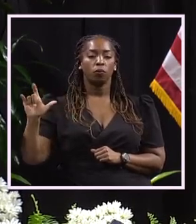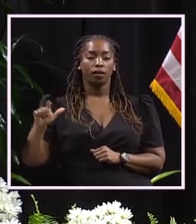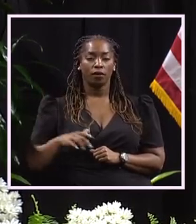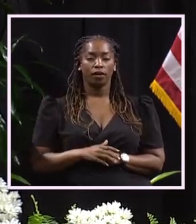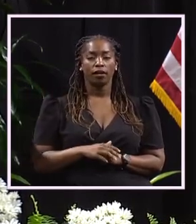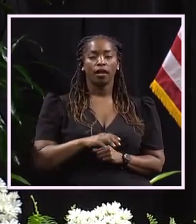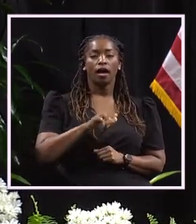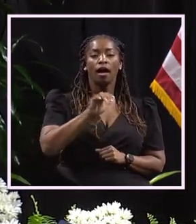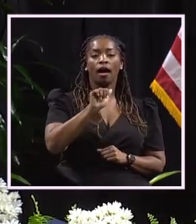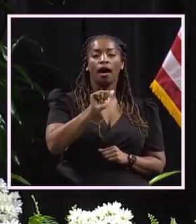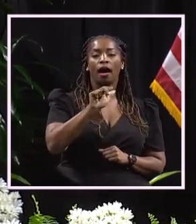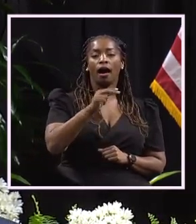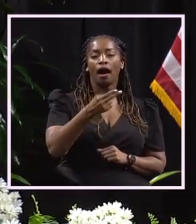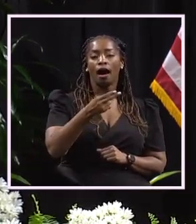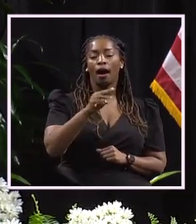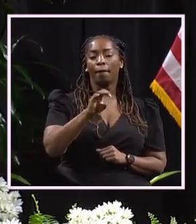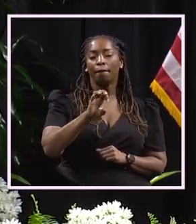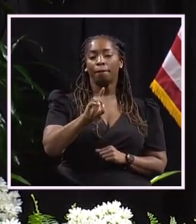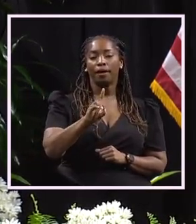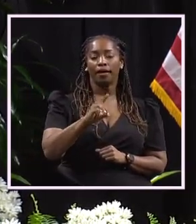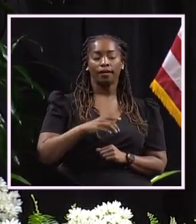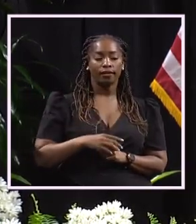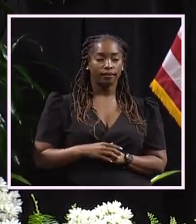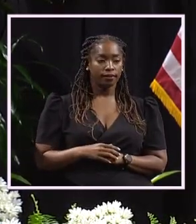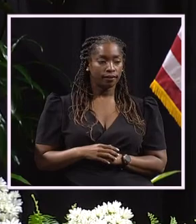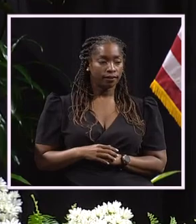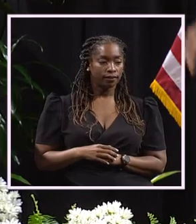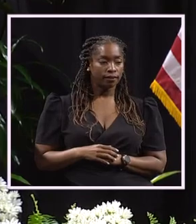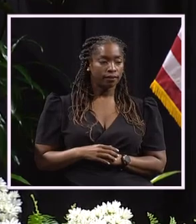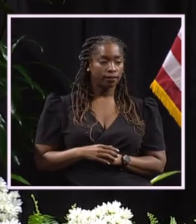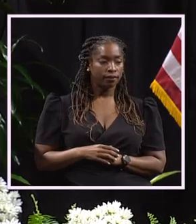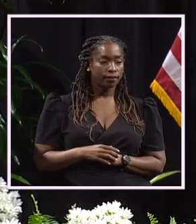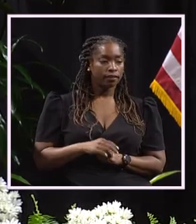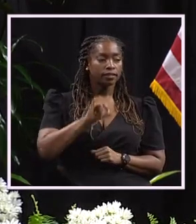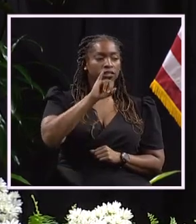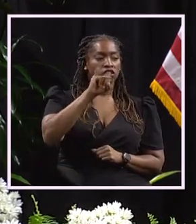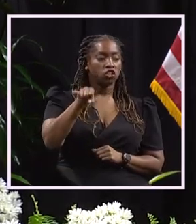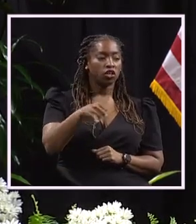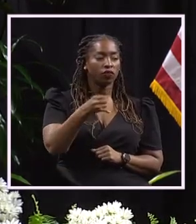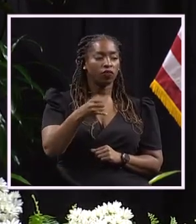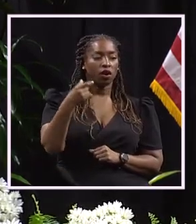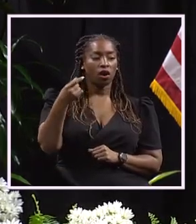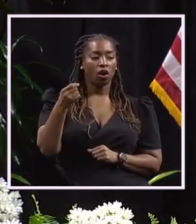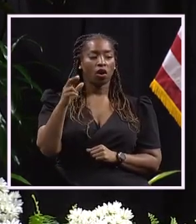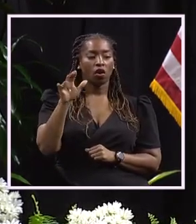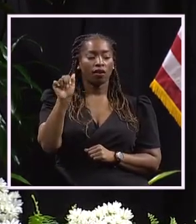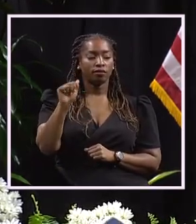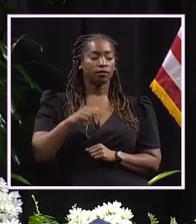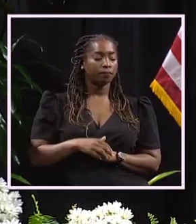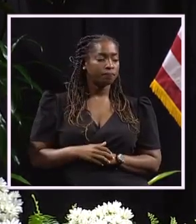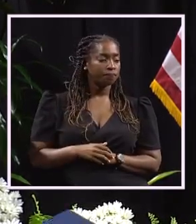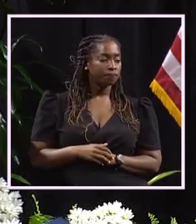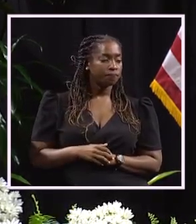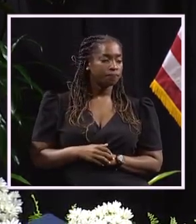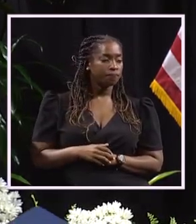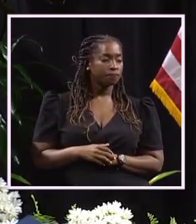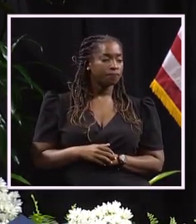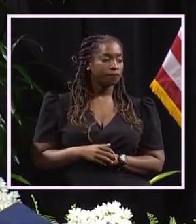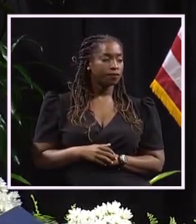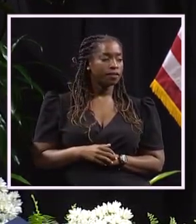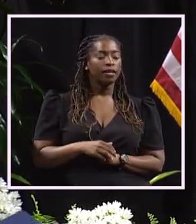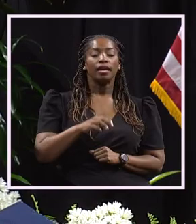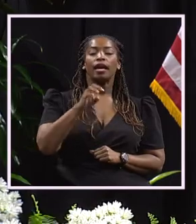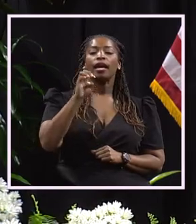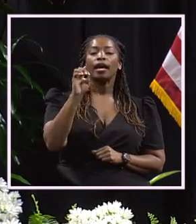Ahmed D. Ismail. Jennifer Garza Salinas y Rodriguez. Emily Grace